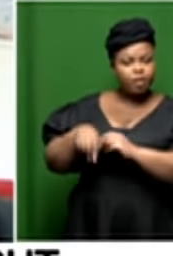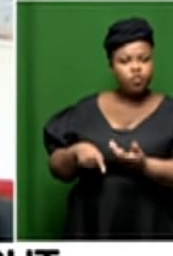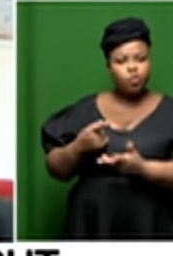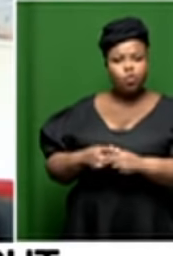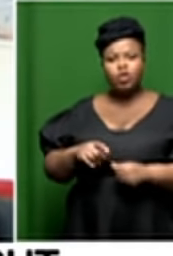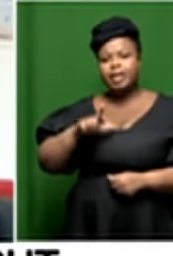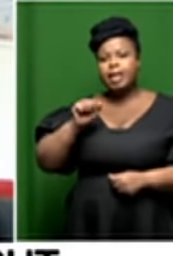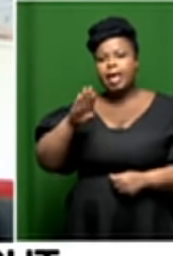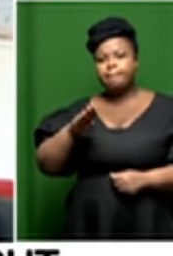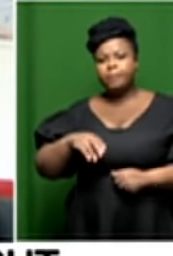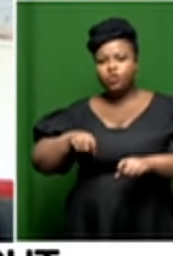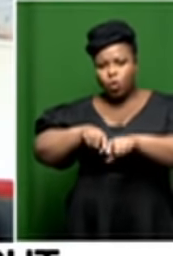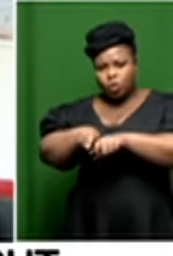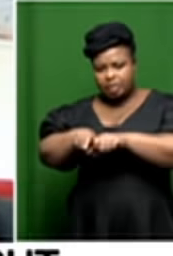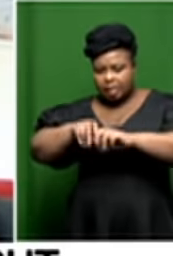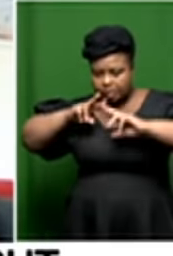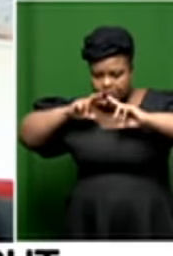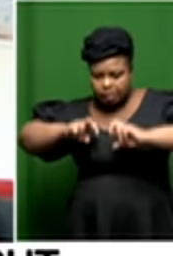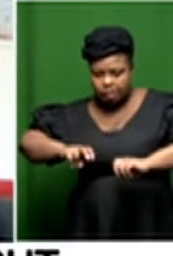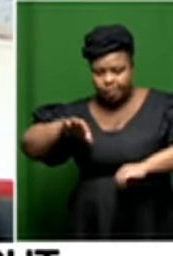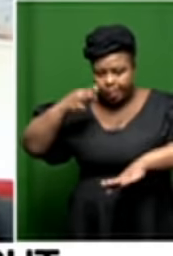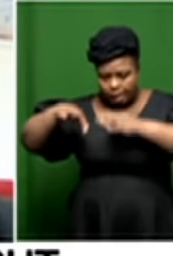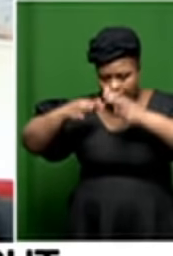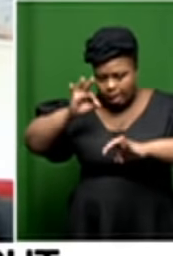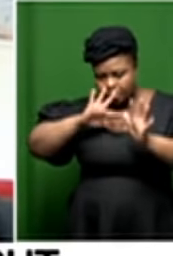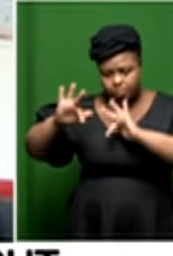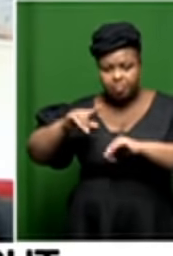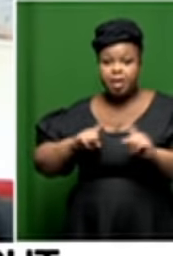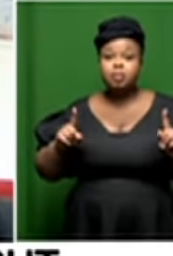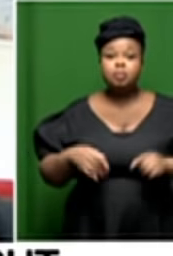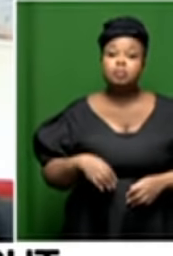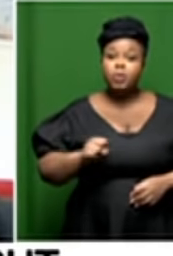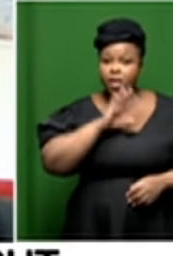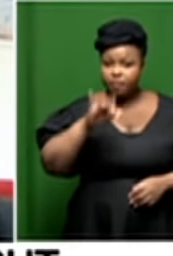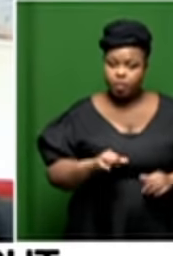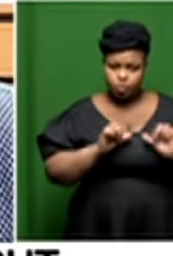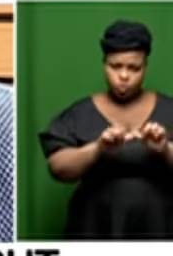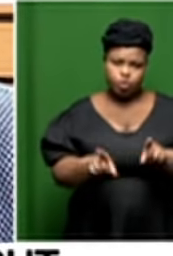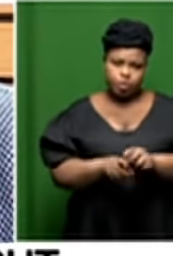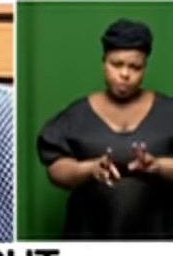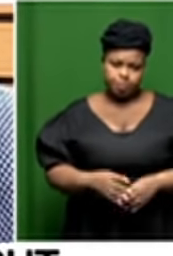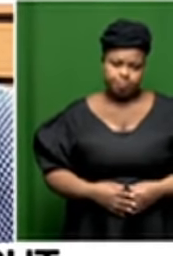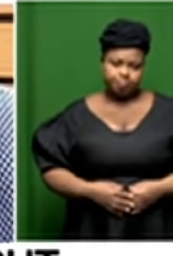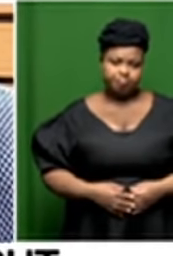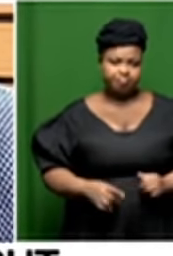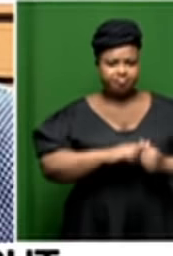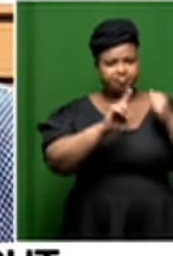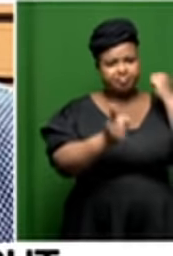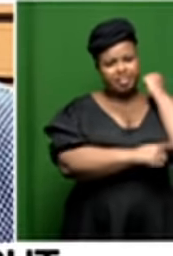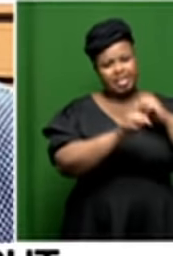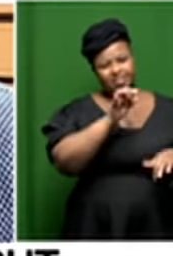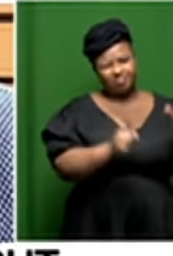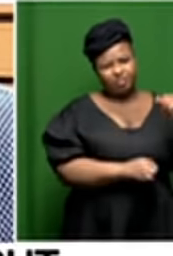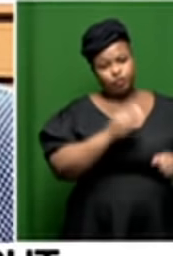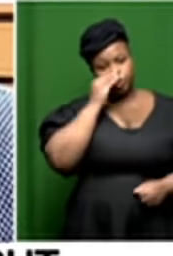the laboratory. But in the meantime, we, as South Africans, continue to do what we've been doing. Yeah. Just a final closing question as we head to our